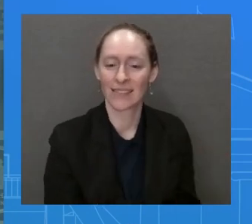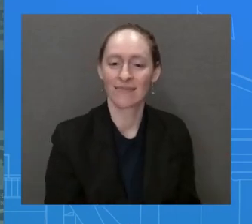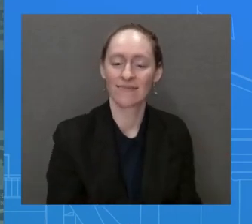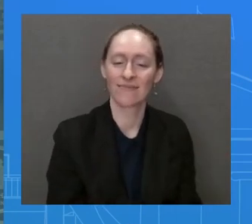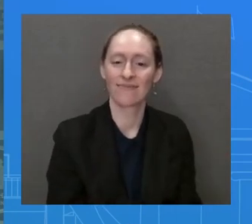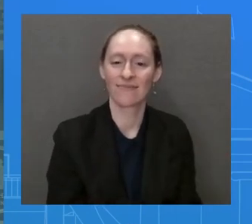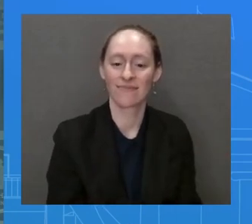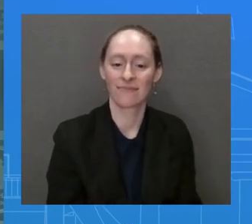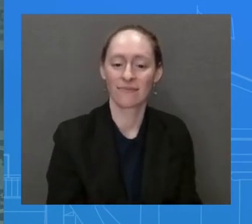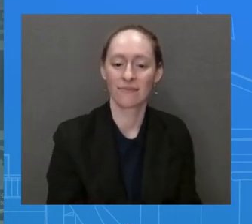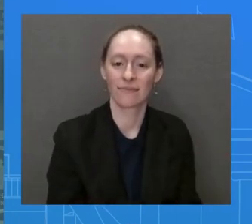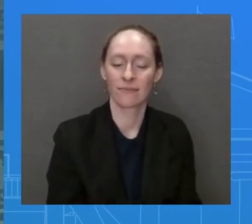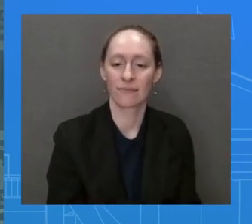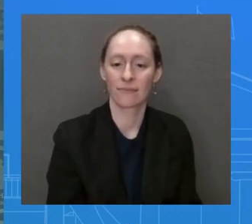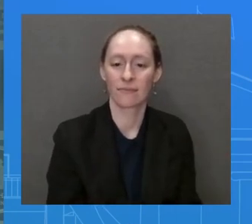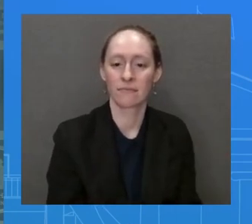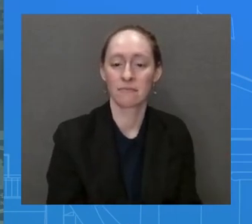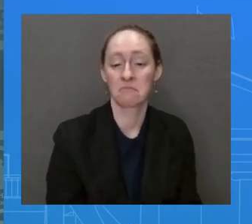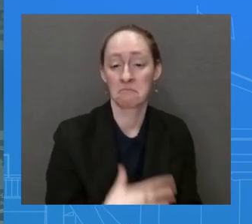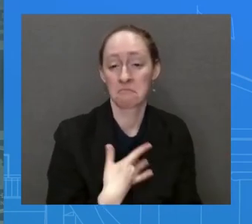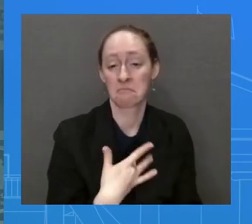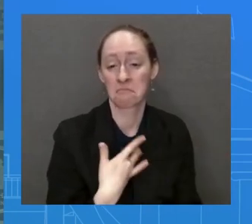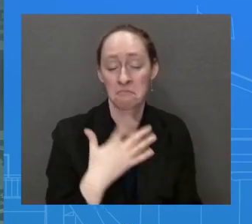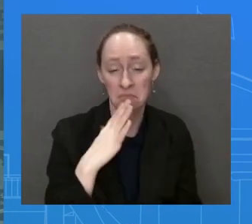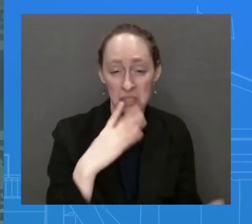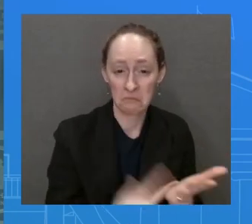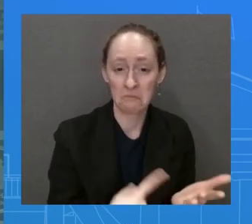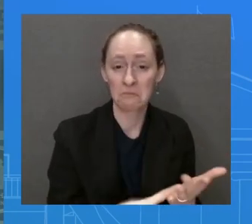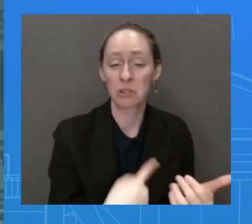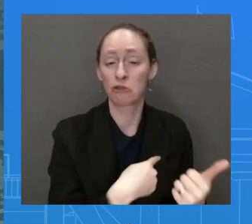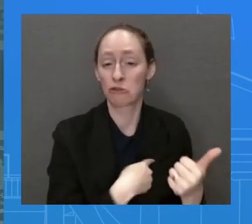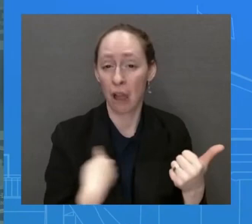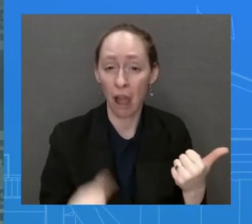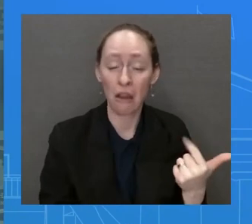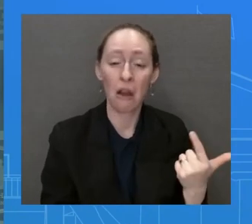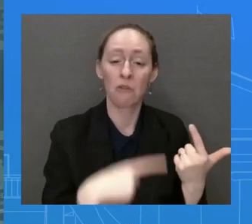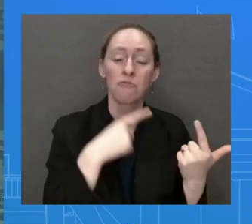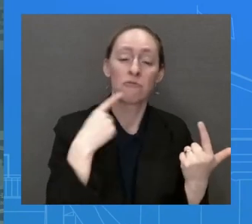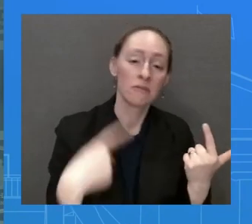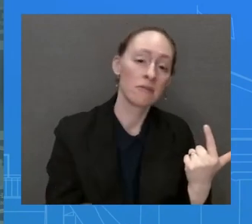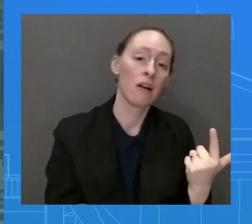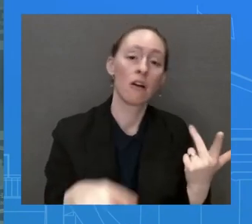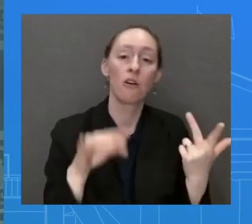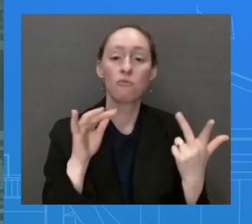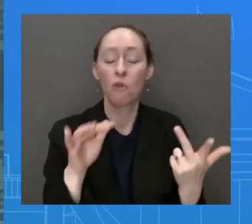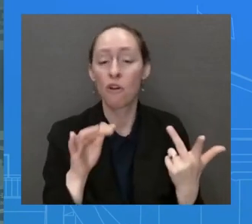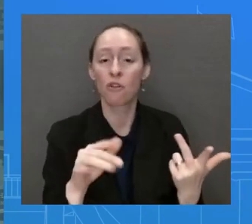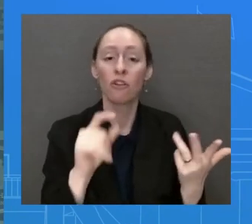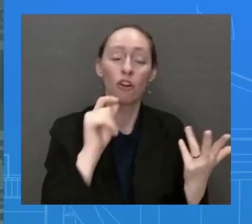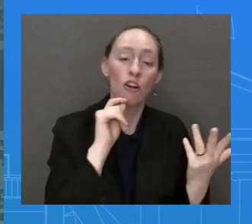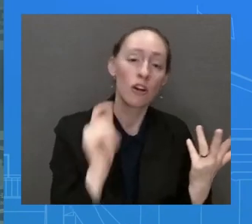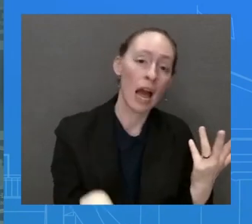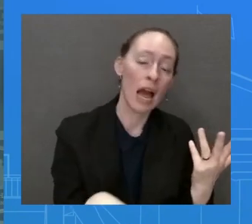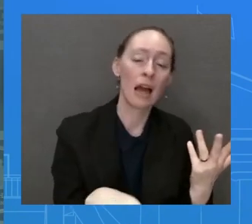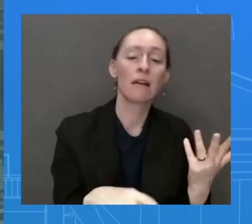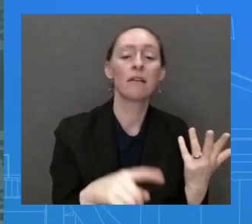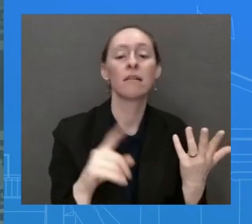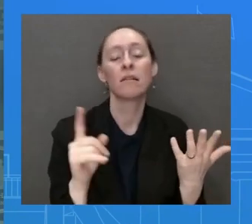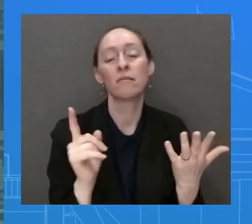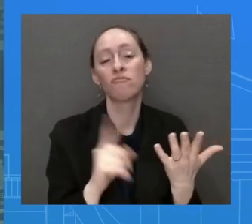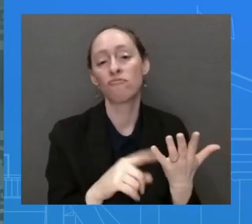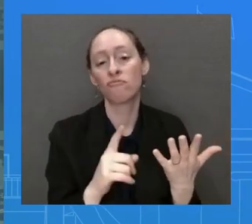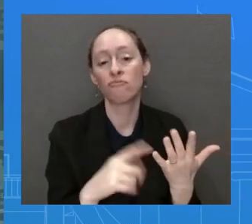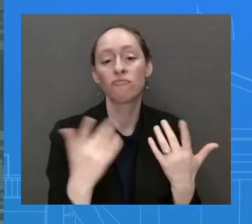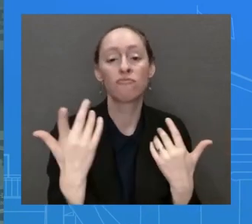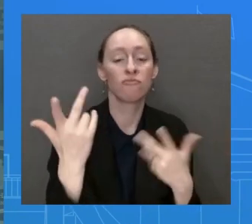China, Russia, Russia's war against Ukraine, and the DPRK's unlawful nuclear and missile programs. And the leaders will focus on